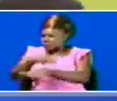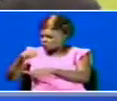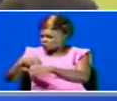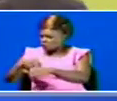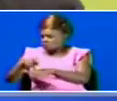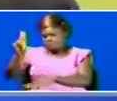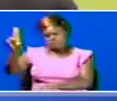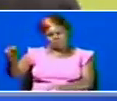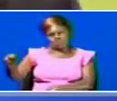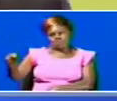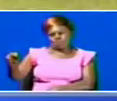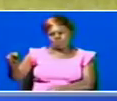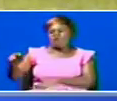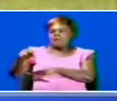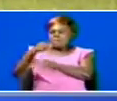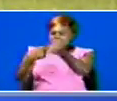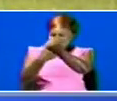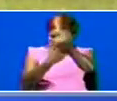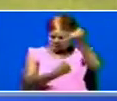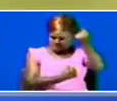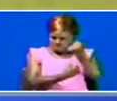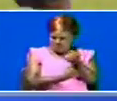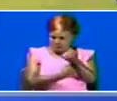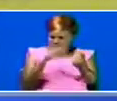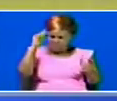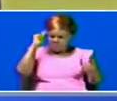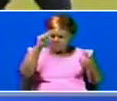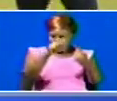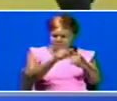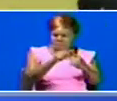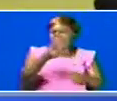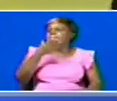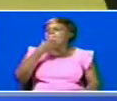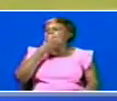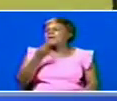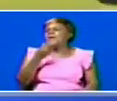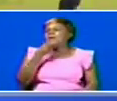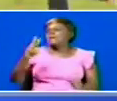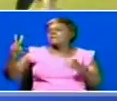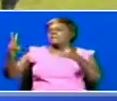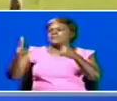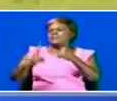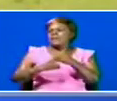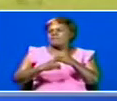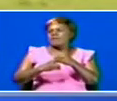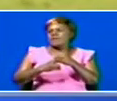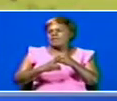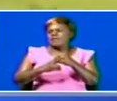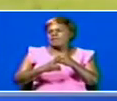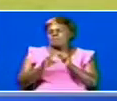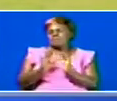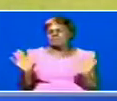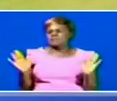teams. No, sponsorship particularly targets the men's 7's team. Let's not run away from